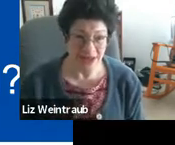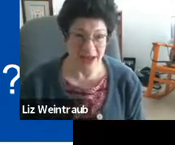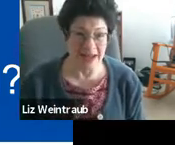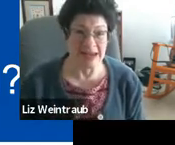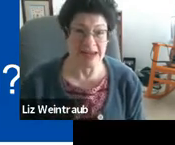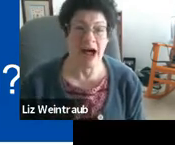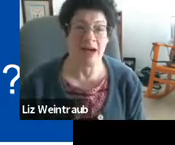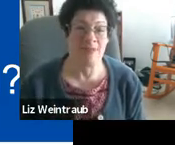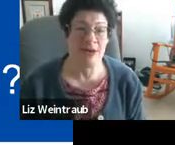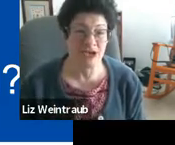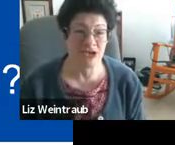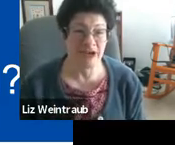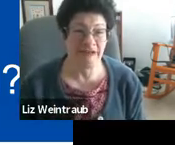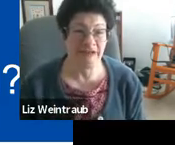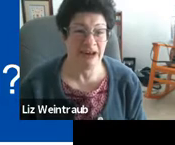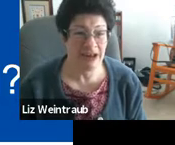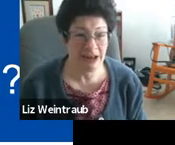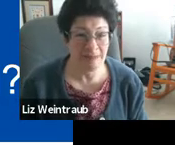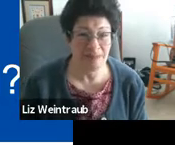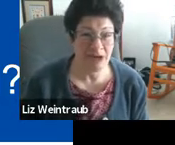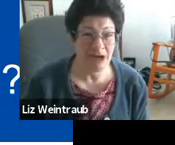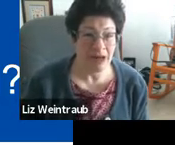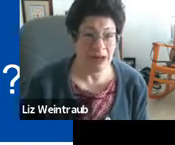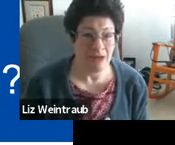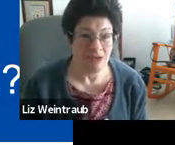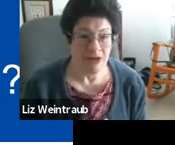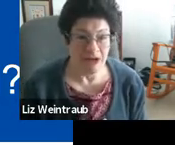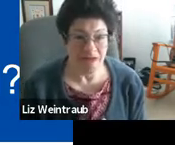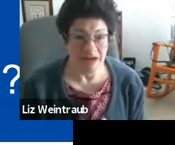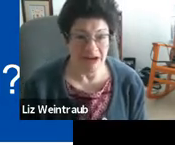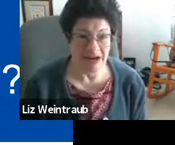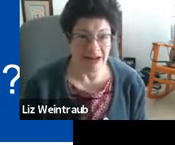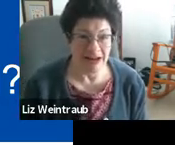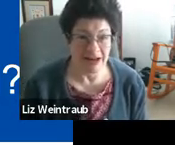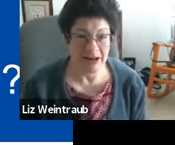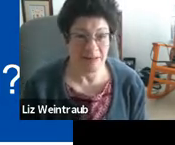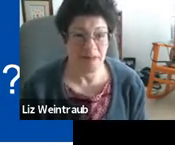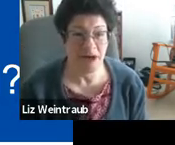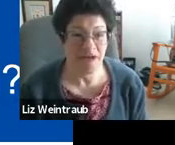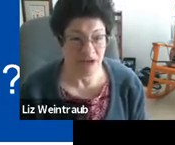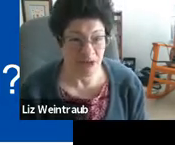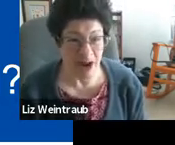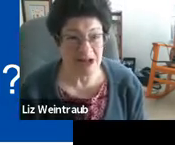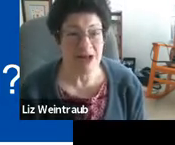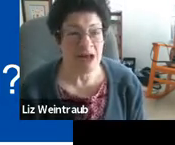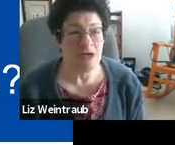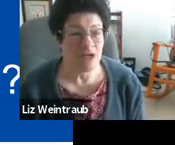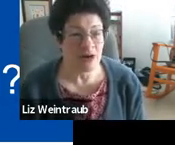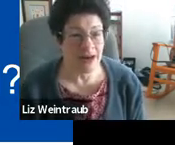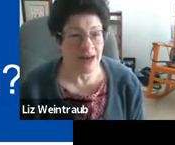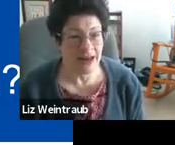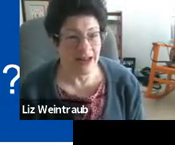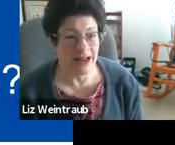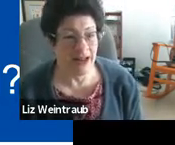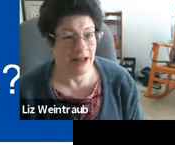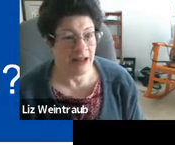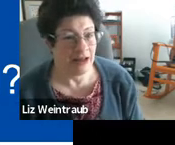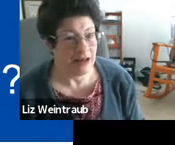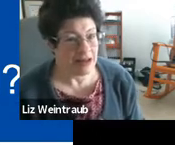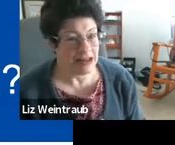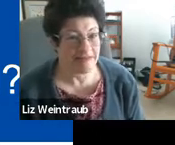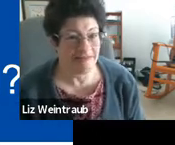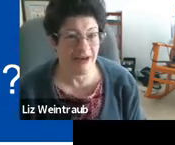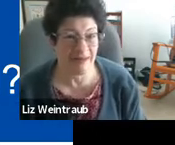that's a picture of him. We were in Vermont where he,